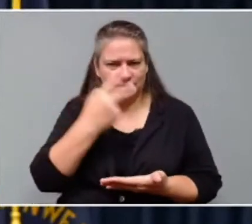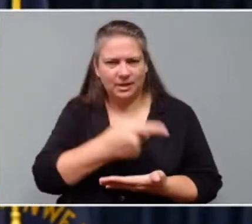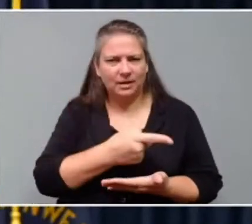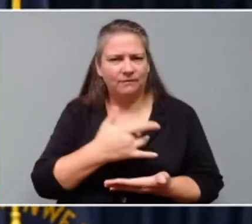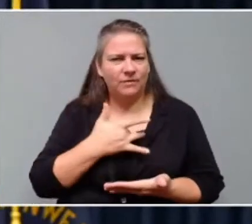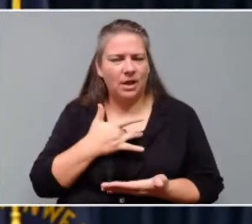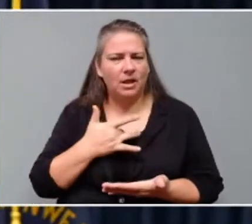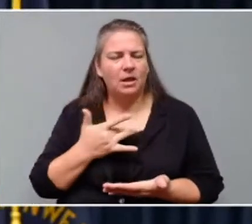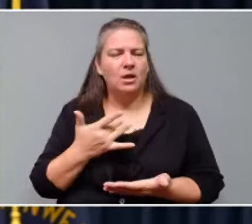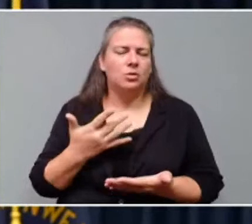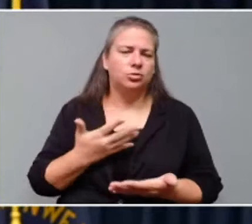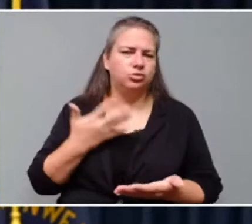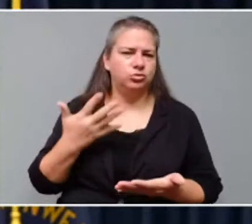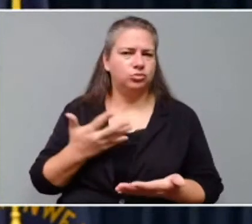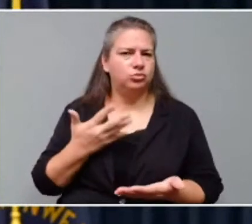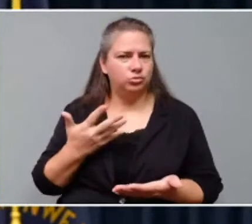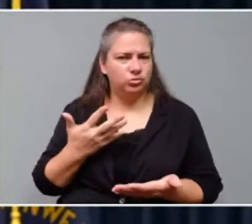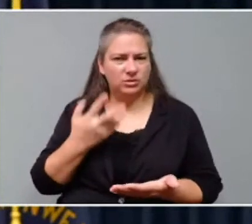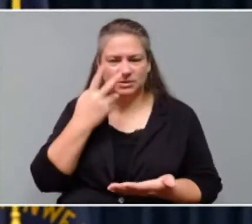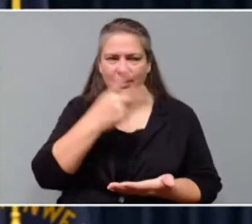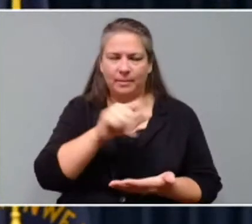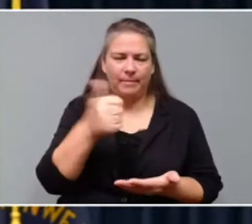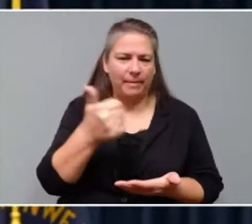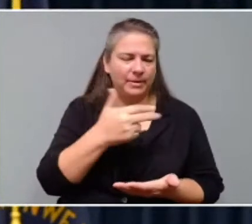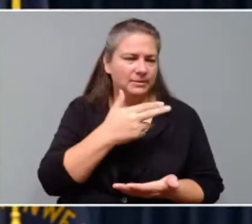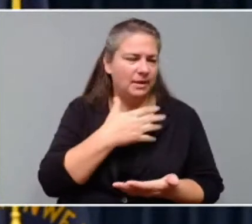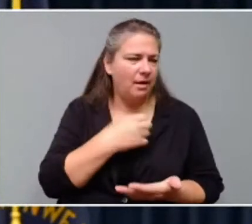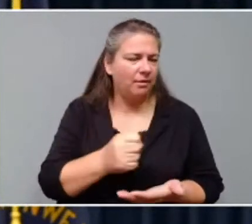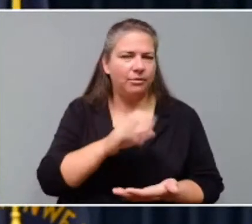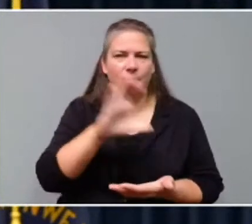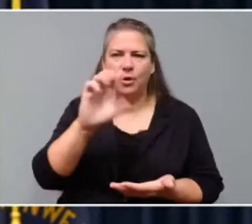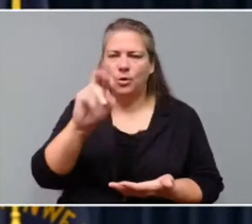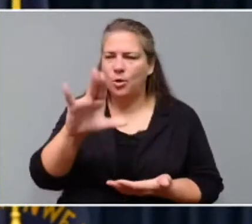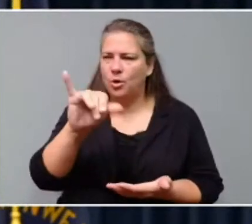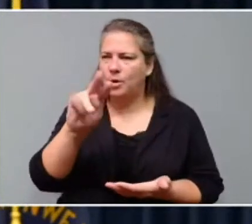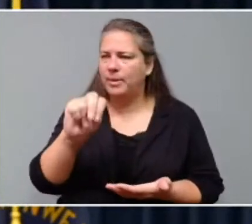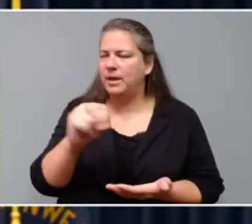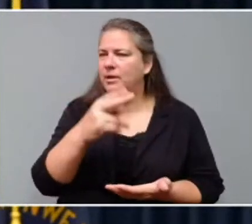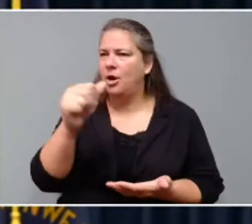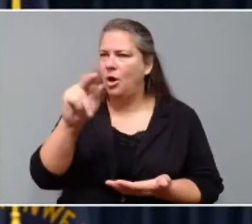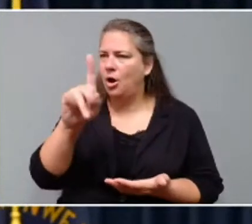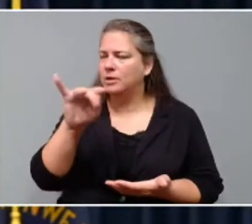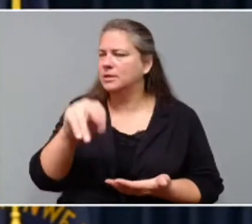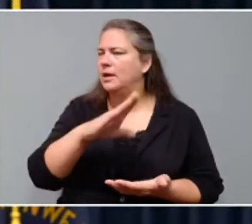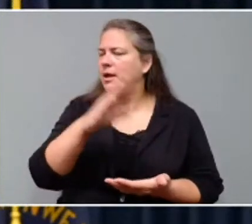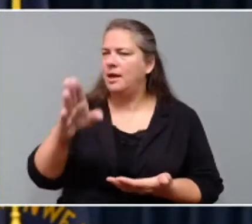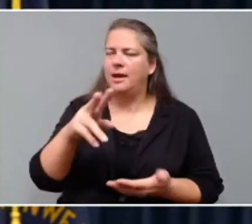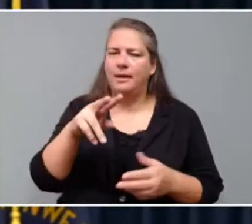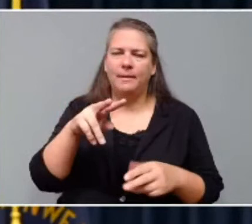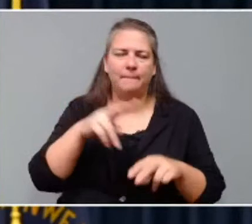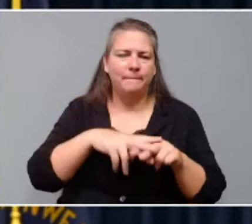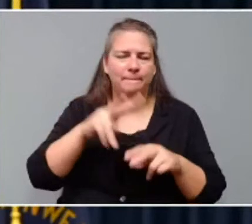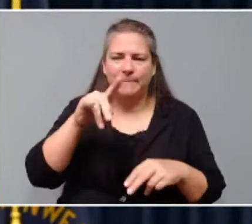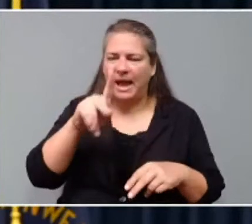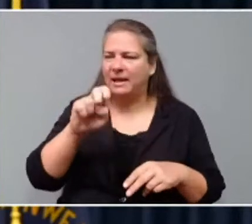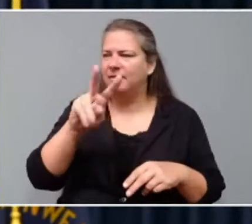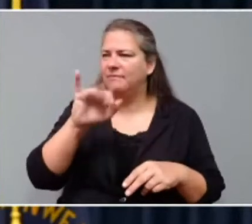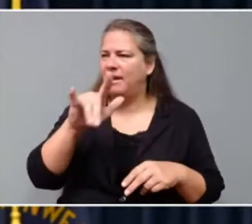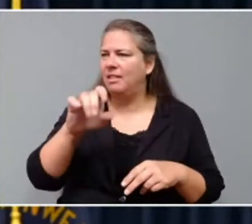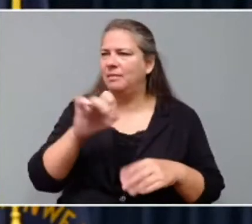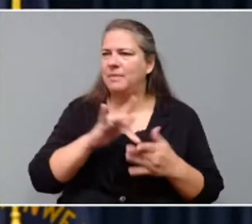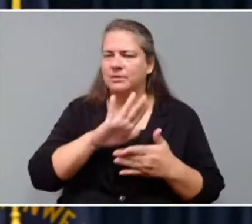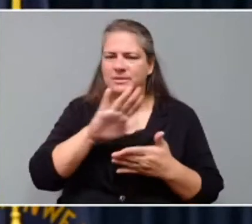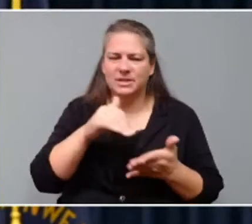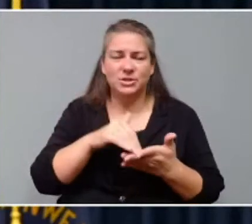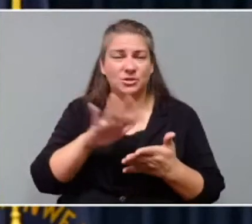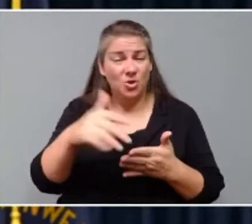Corbin or Baptist Health Hardin, how they've been hit, Pikeville Medical Center, we are with you. We care